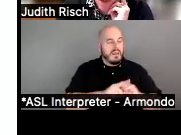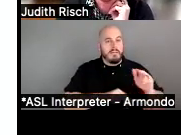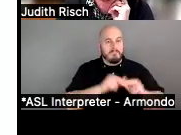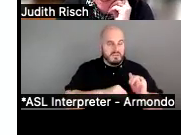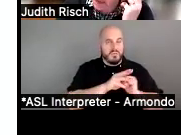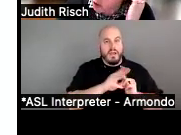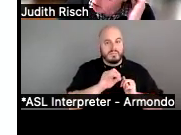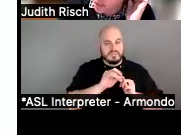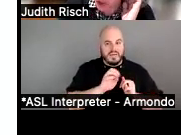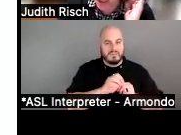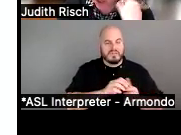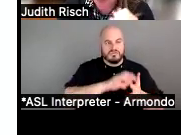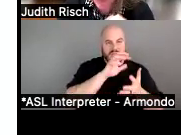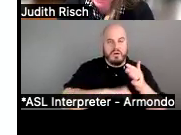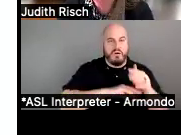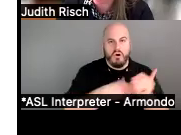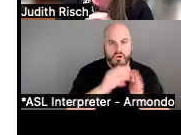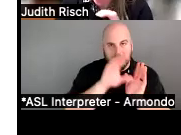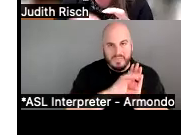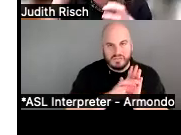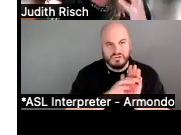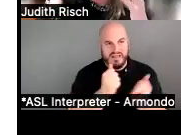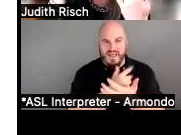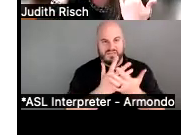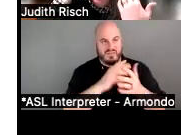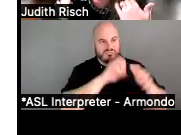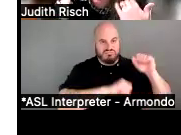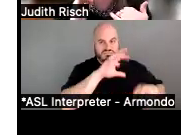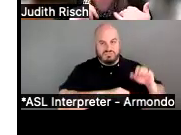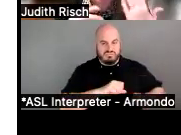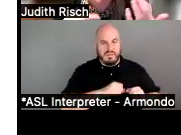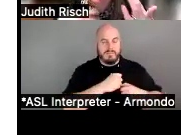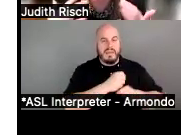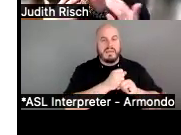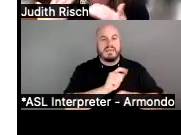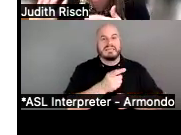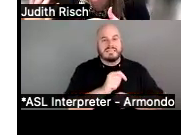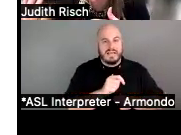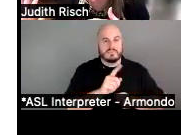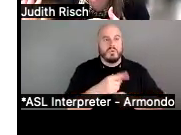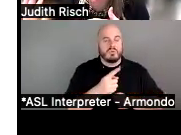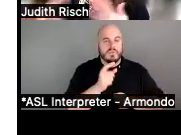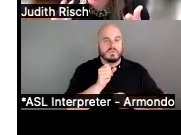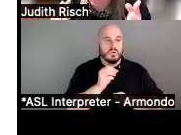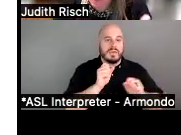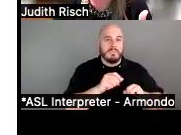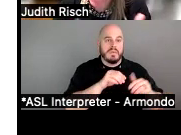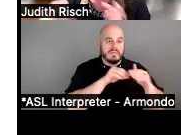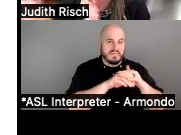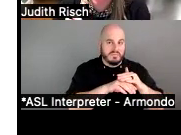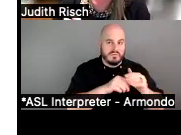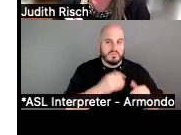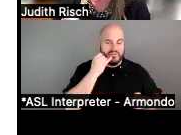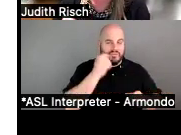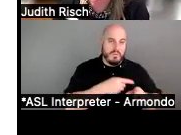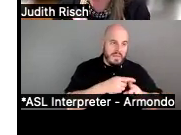strip out basically all your pictures and all that stuff and make it purely text only so it's accessible. So if your main site isn't accessible,